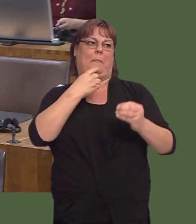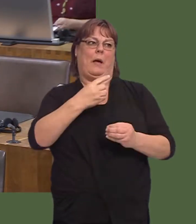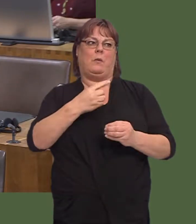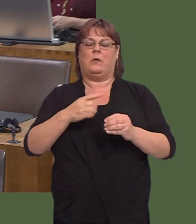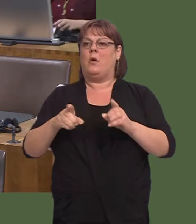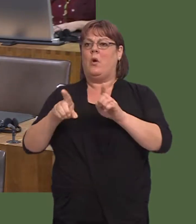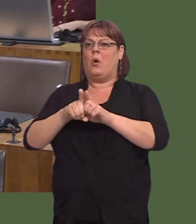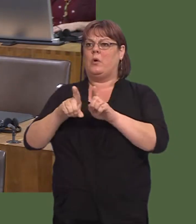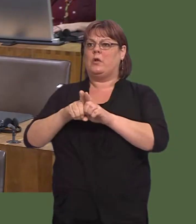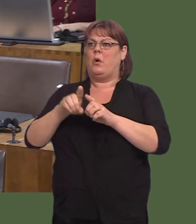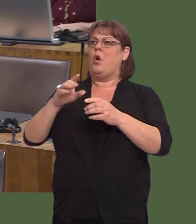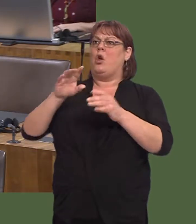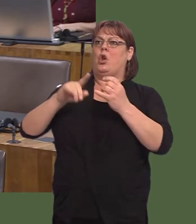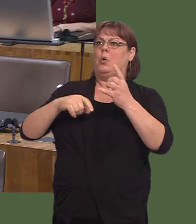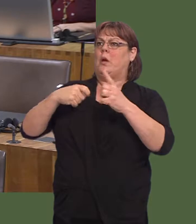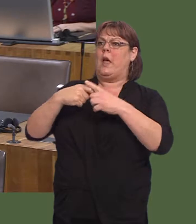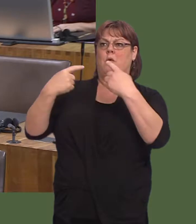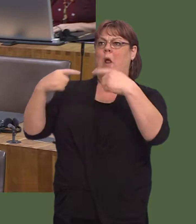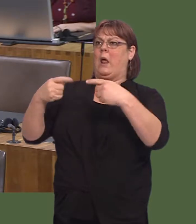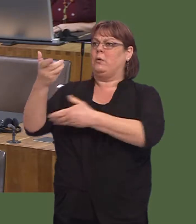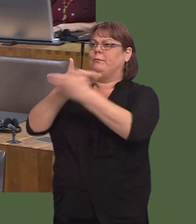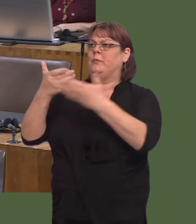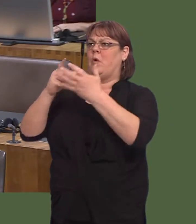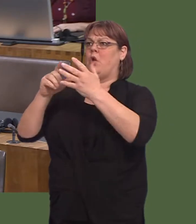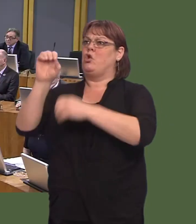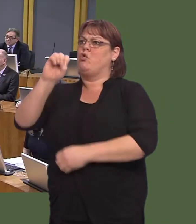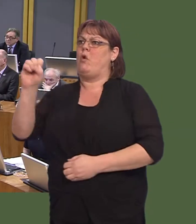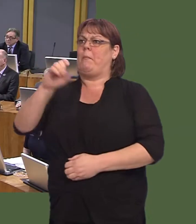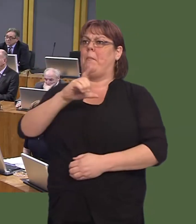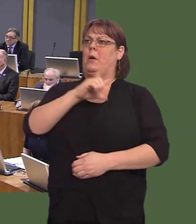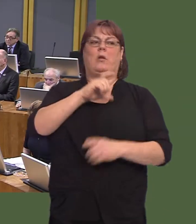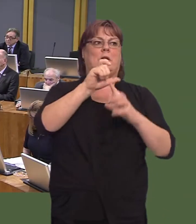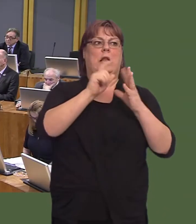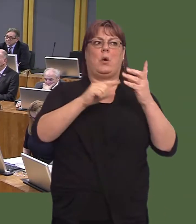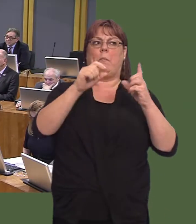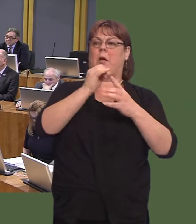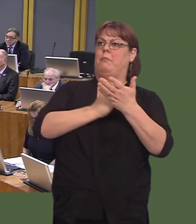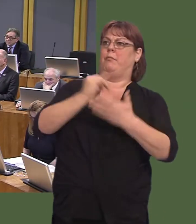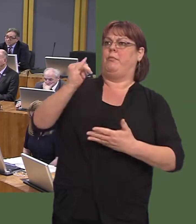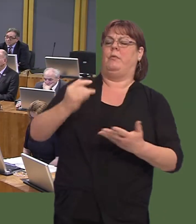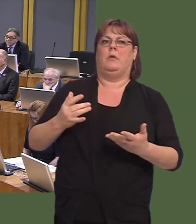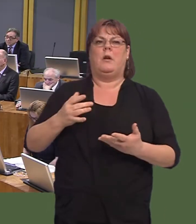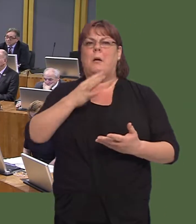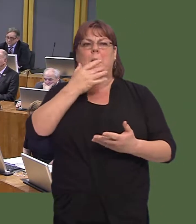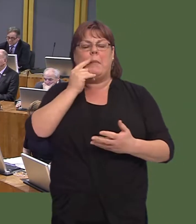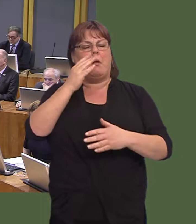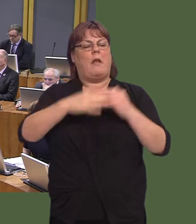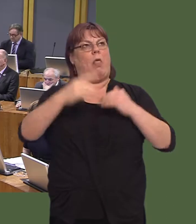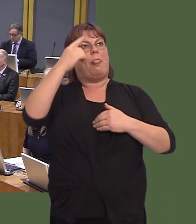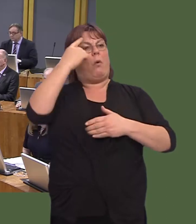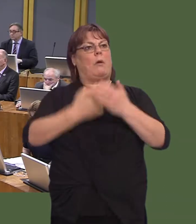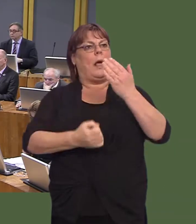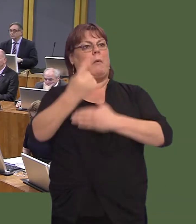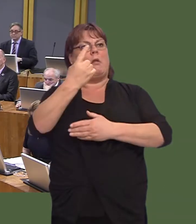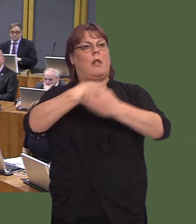able to negotiate with the European Union because of a veto held by a small number of members of Parliament. I don't think that's at all what people had in mind when they voted